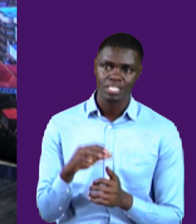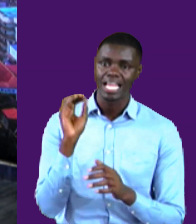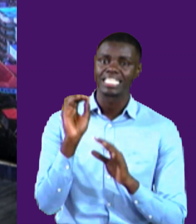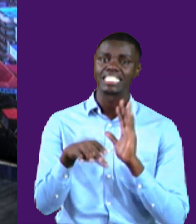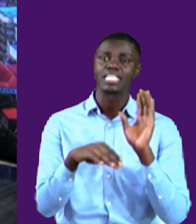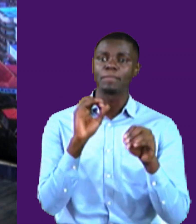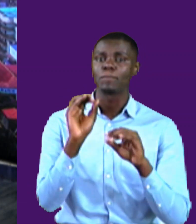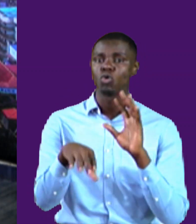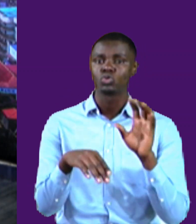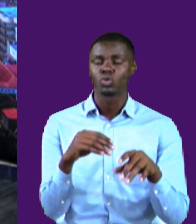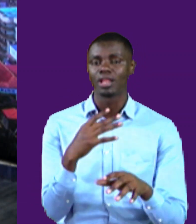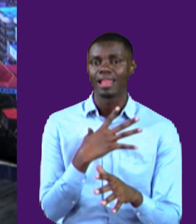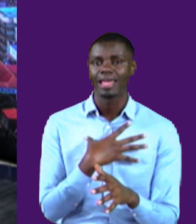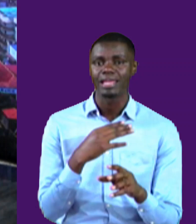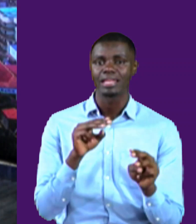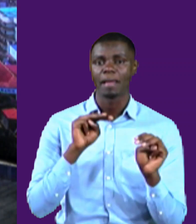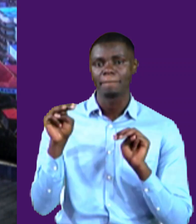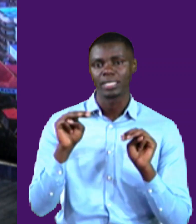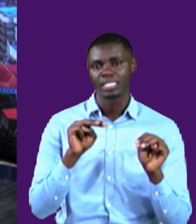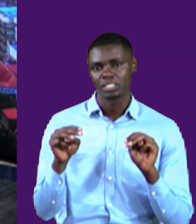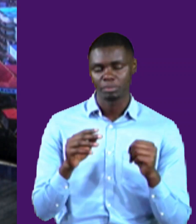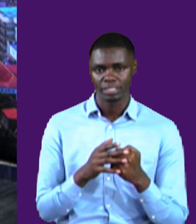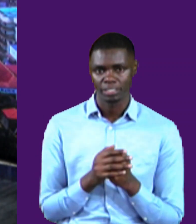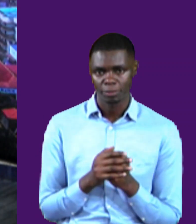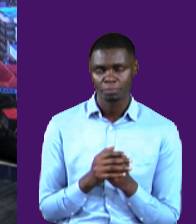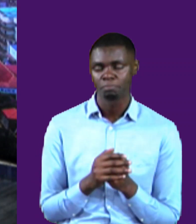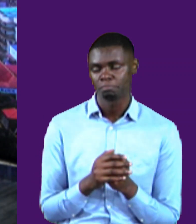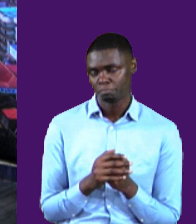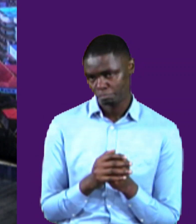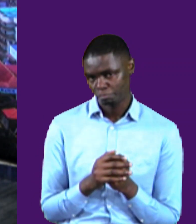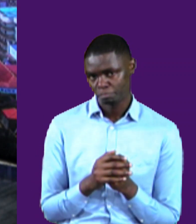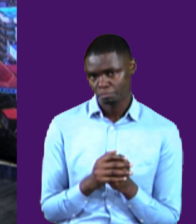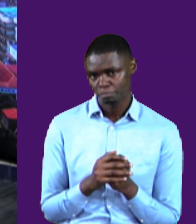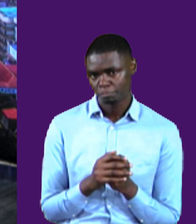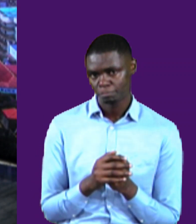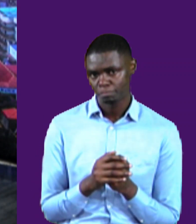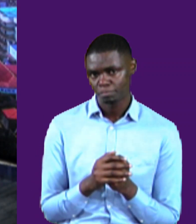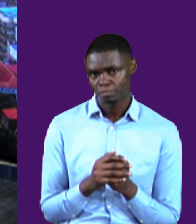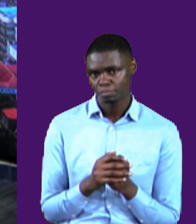disposal and management. Of course,